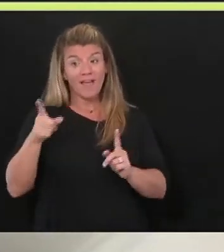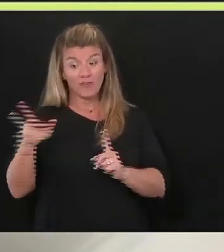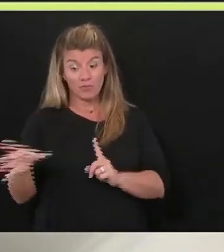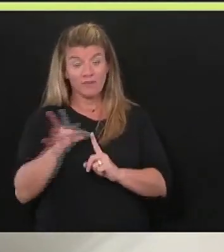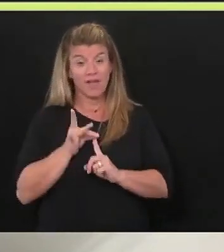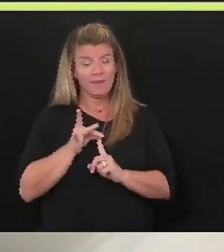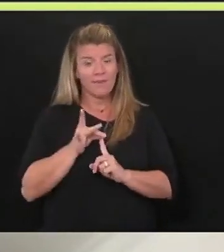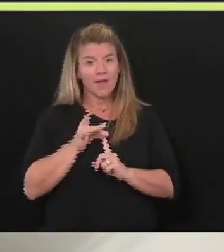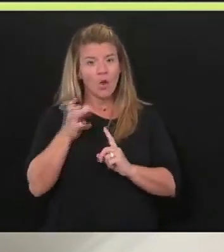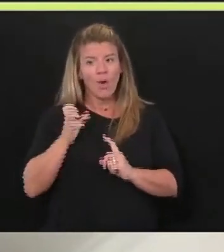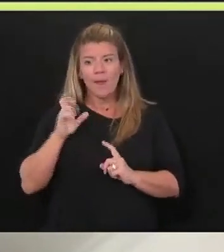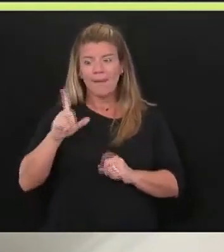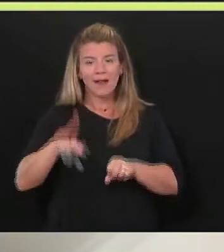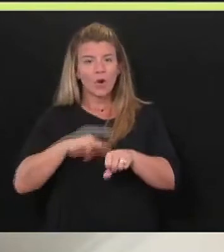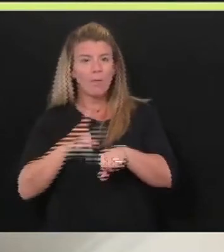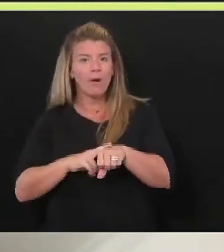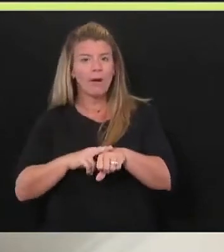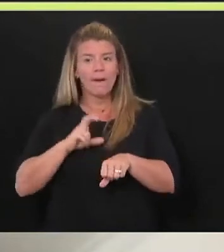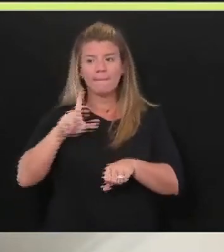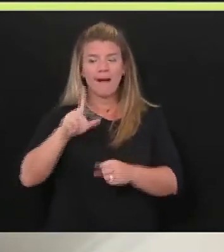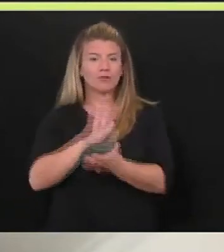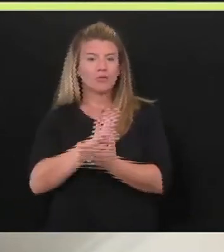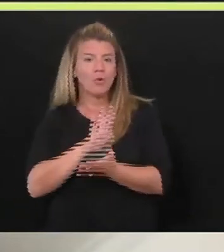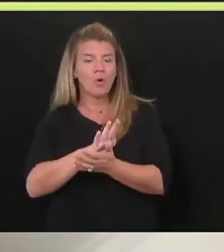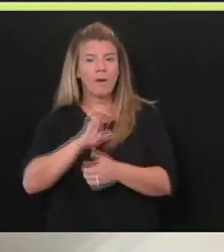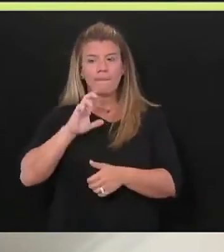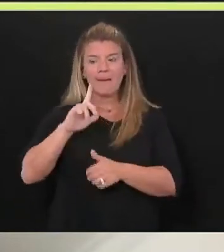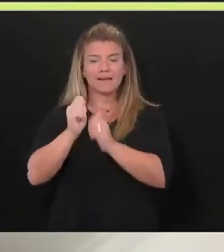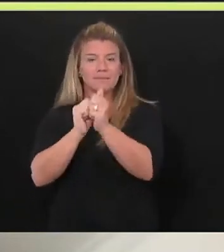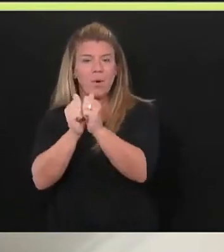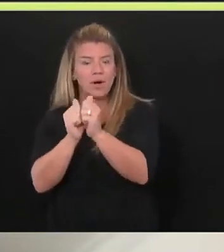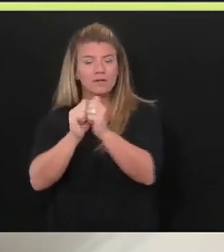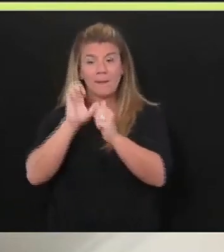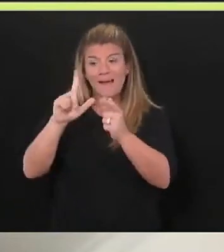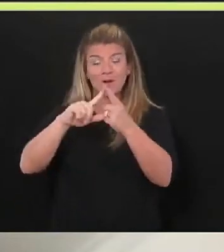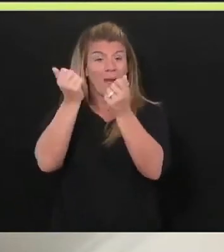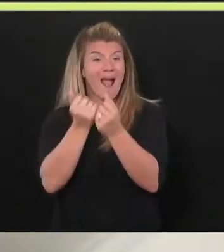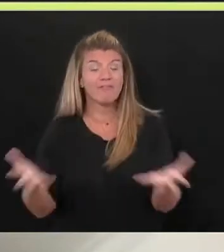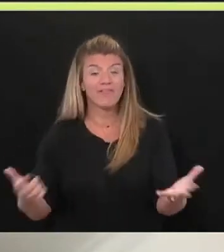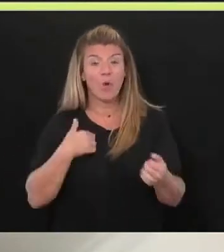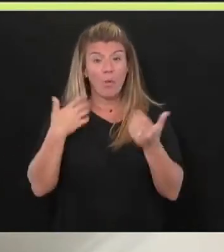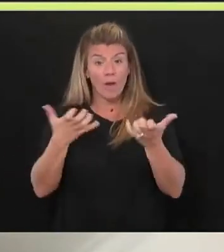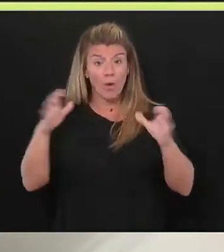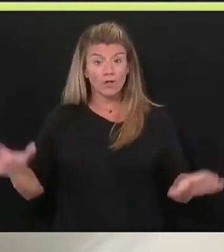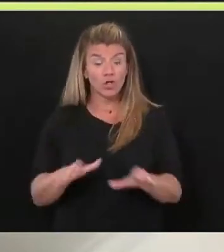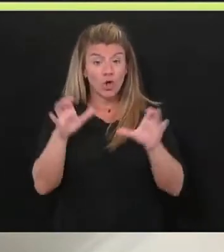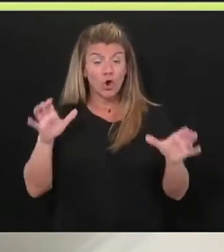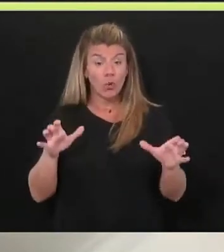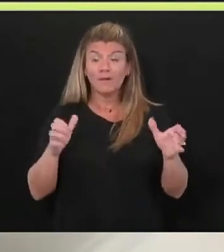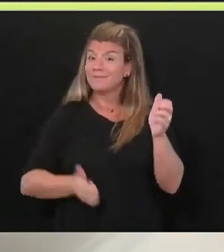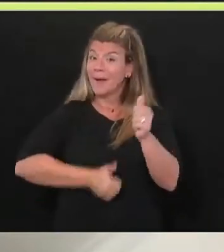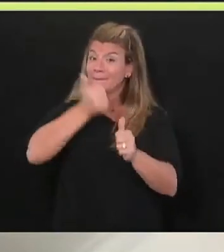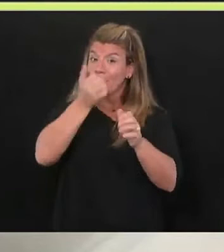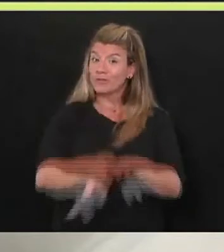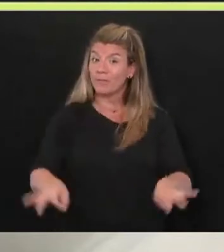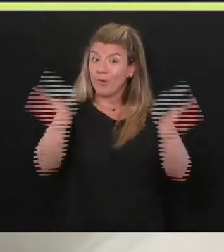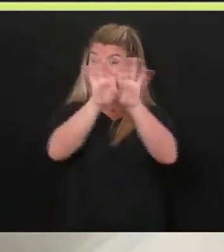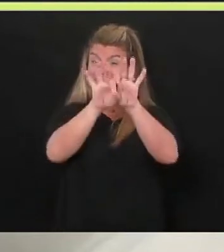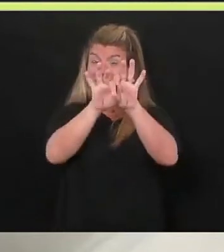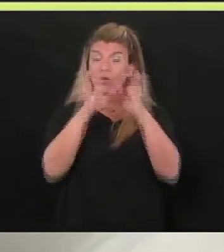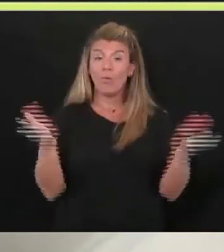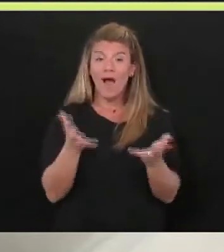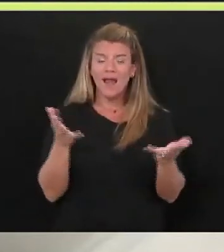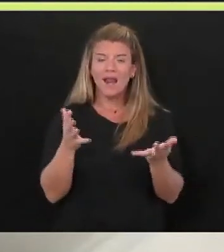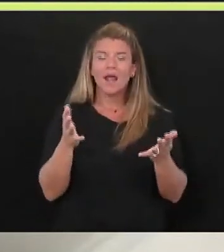liberties back, to get back in school, to get back in sports, to do the things we want to do safely, the key is really pay